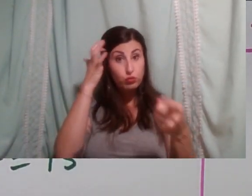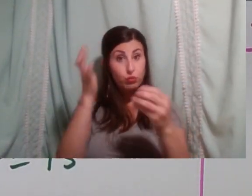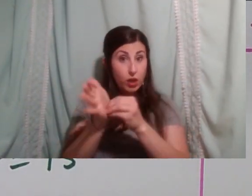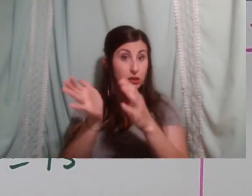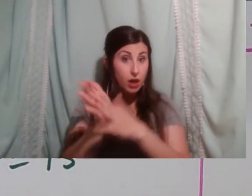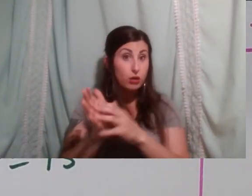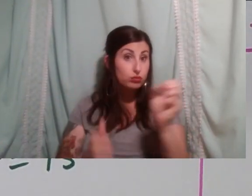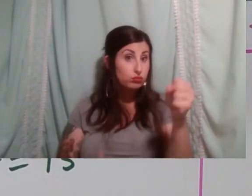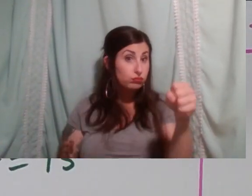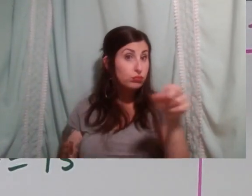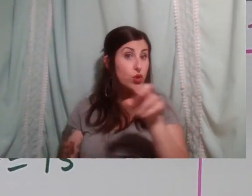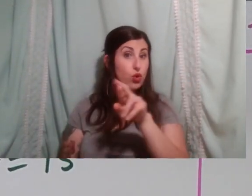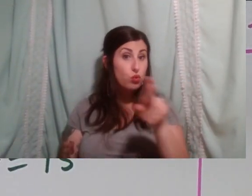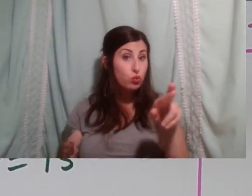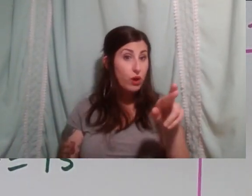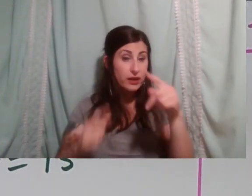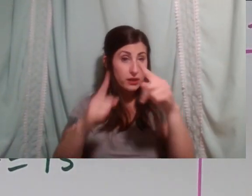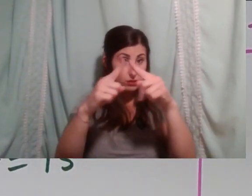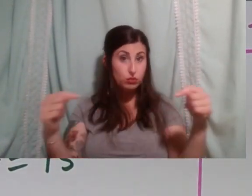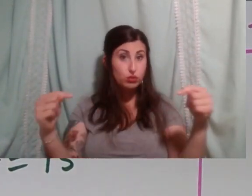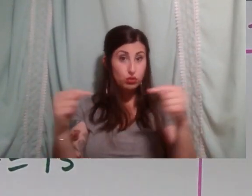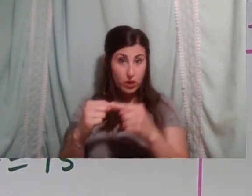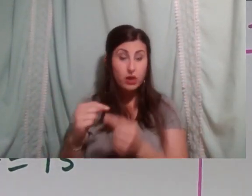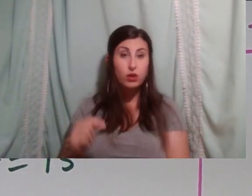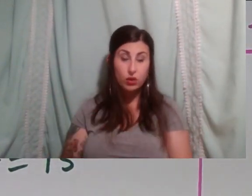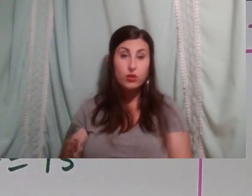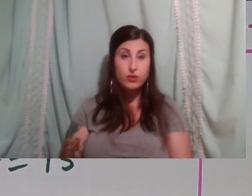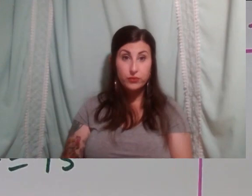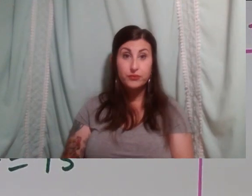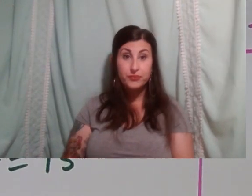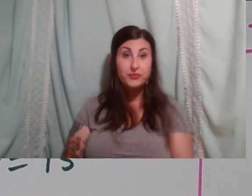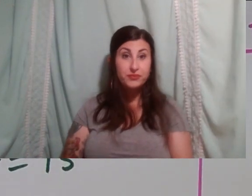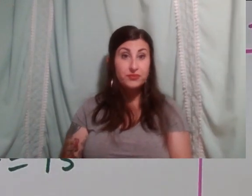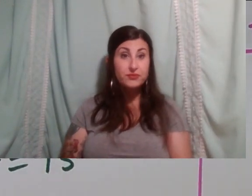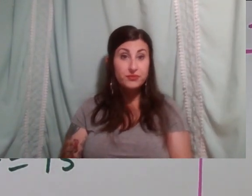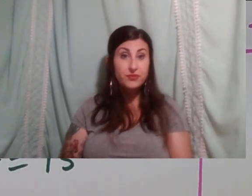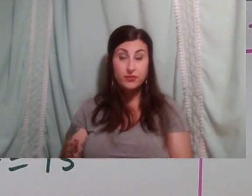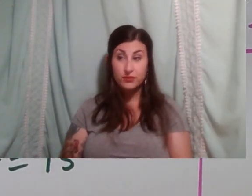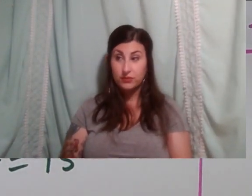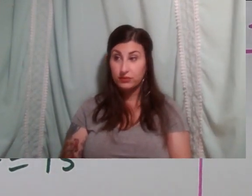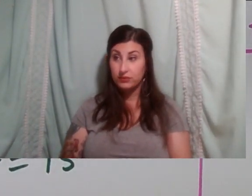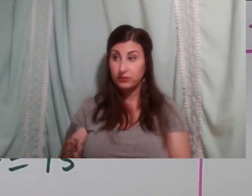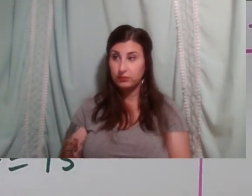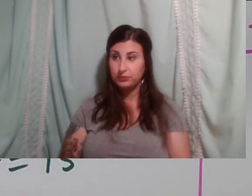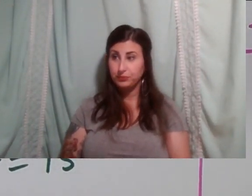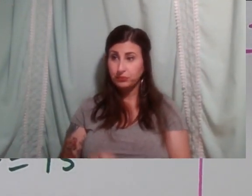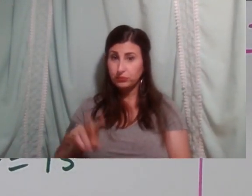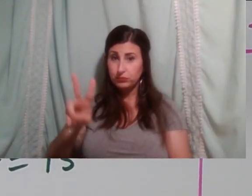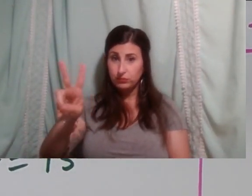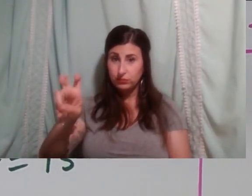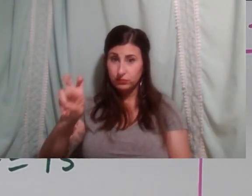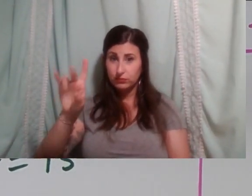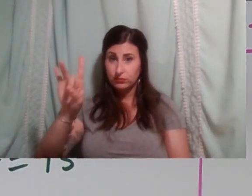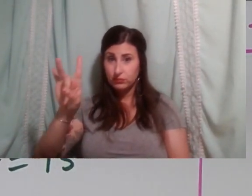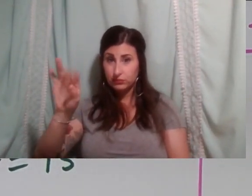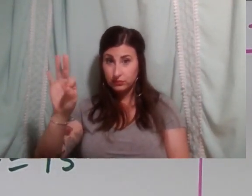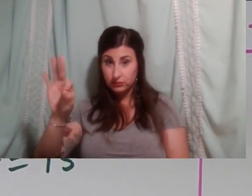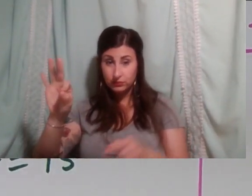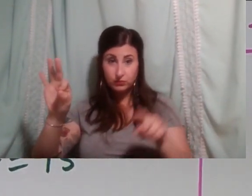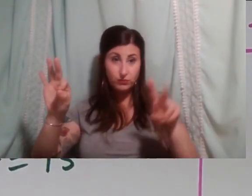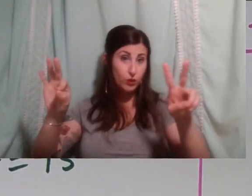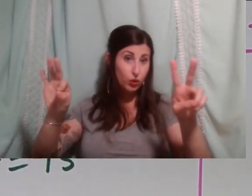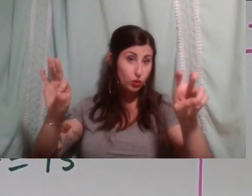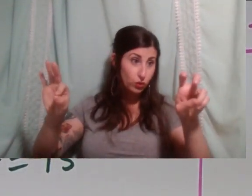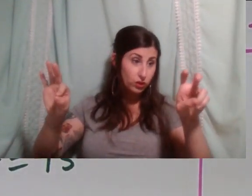So this is a right triangle. This is a right triangle. 289